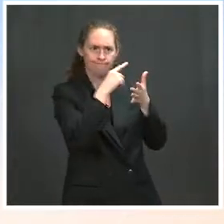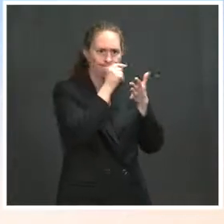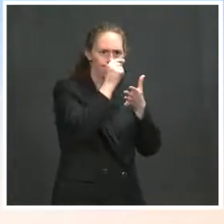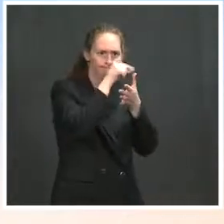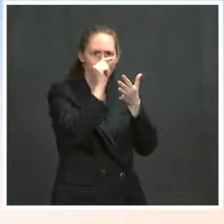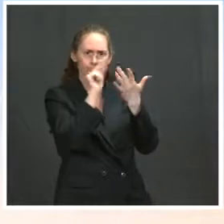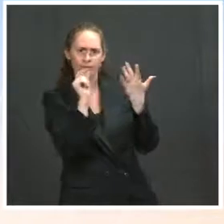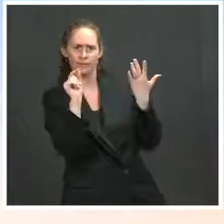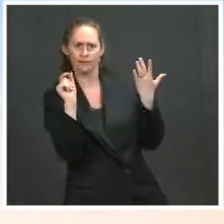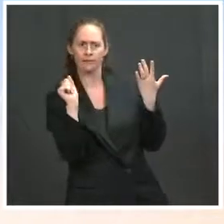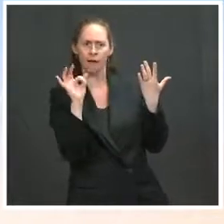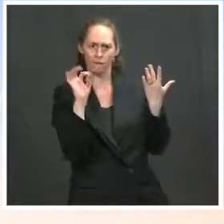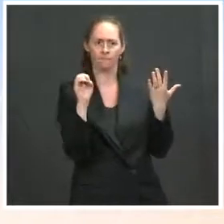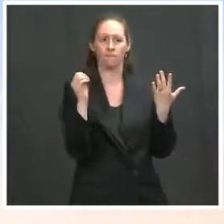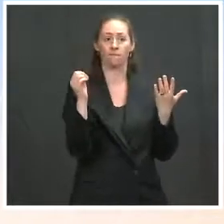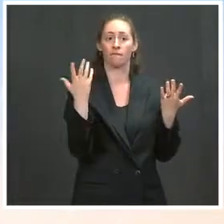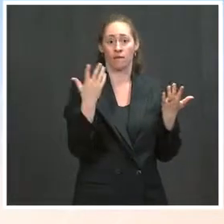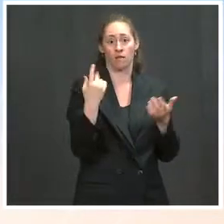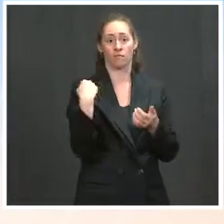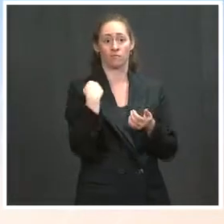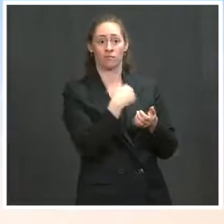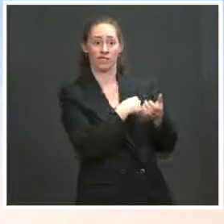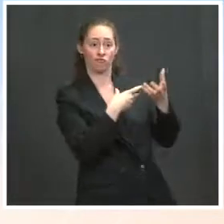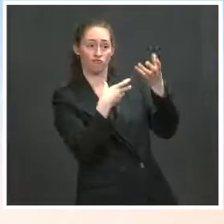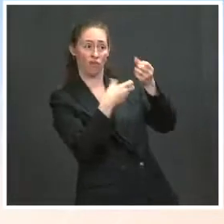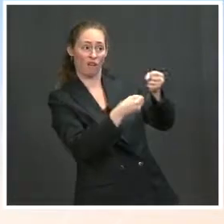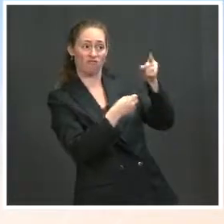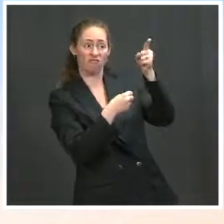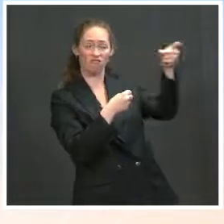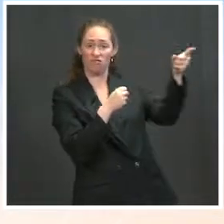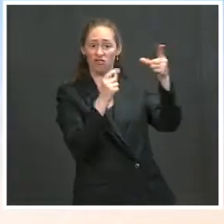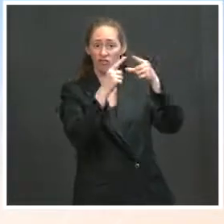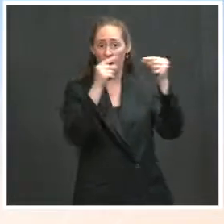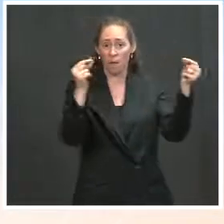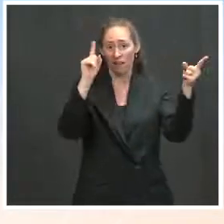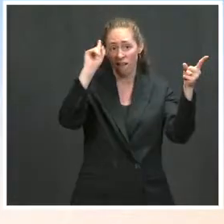we trust what the government of Japan has stated to us.